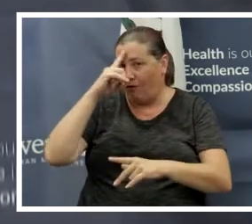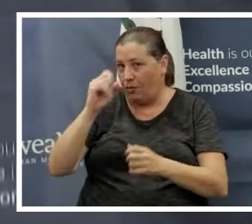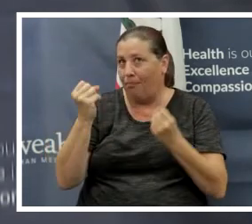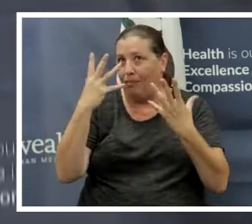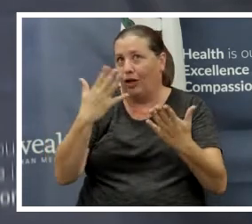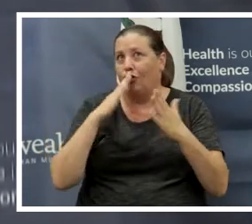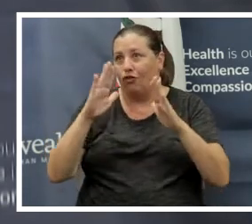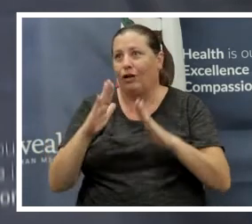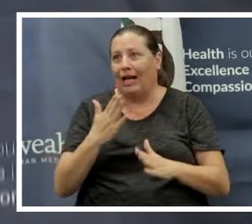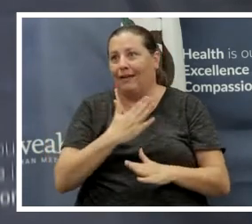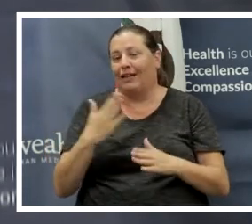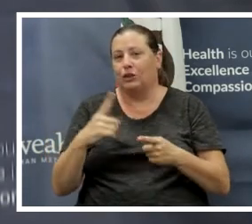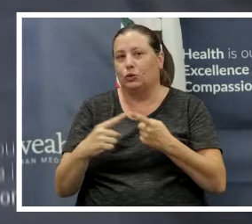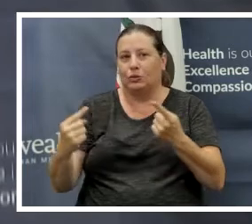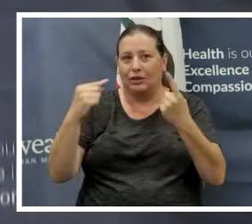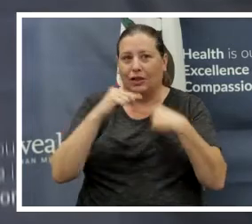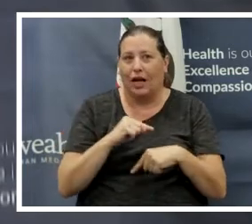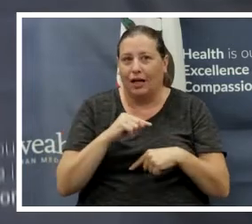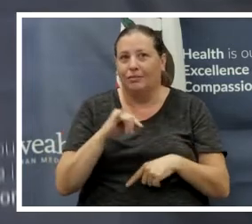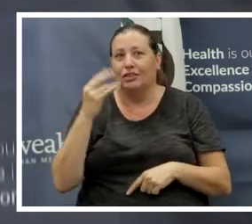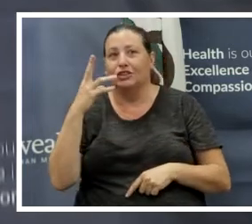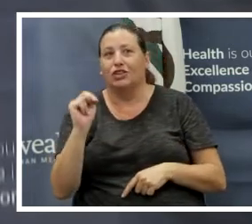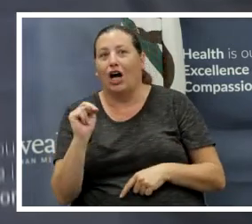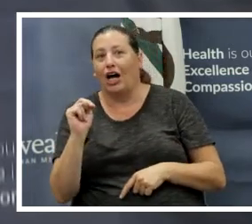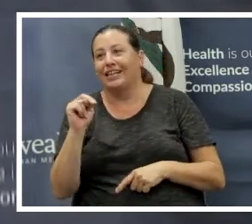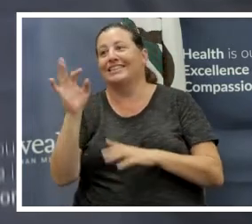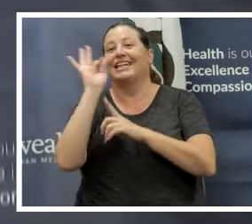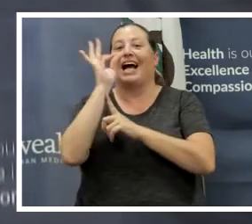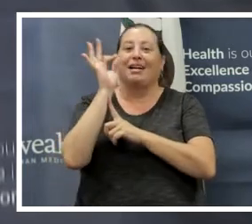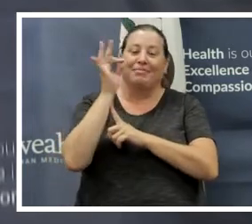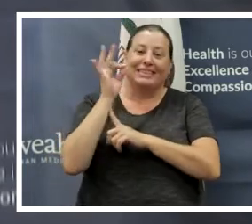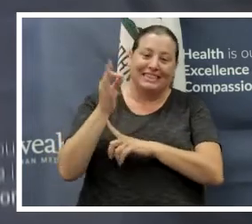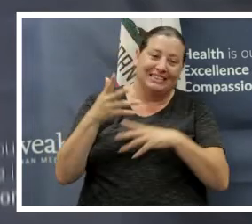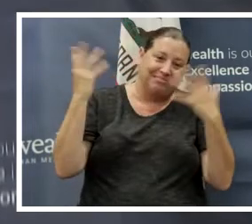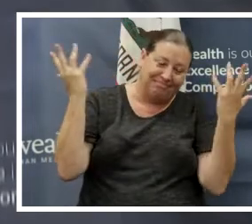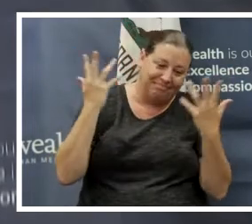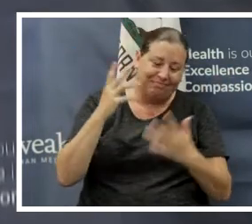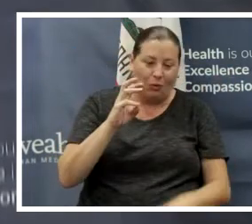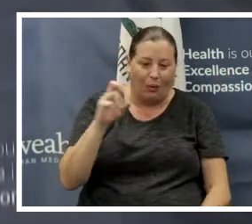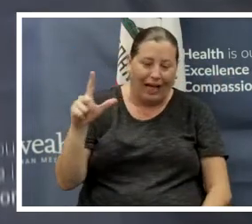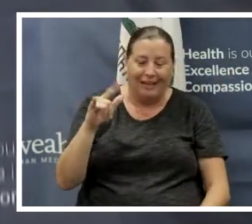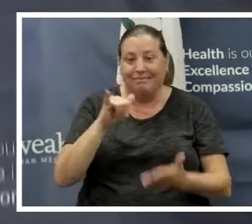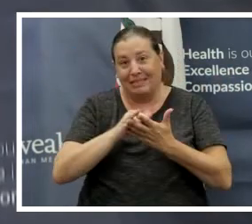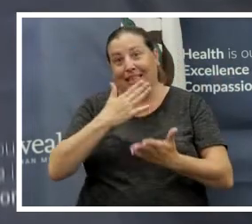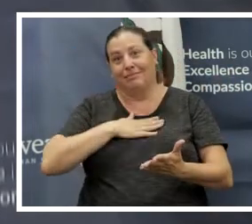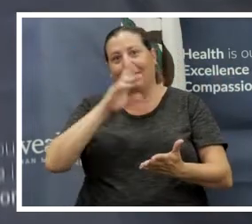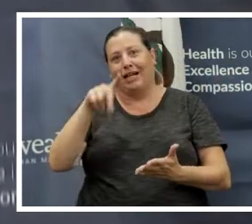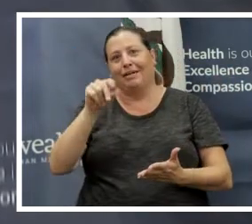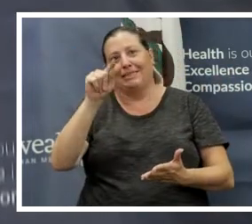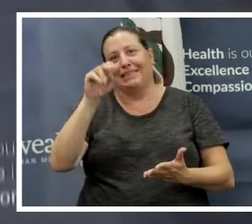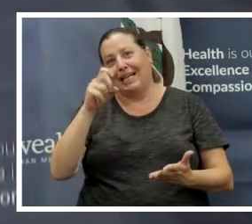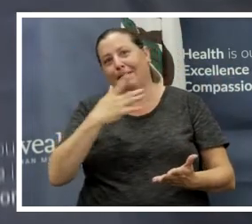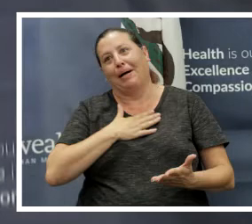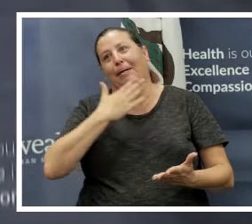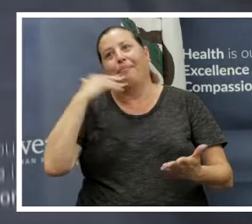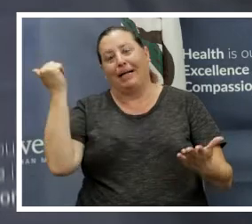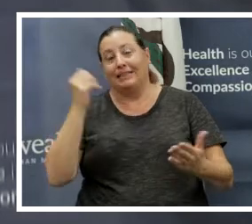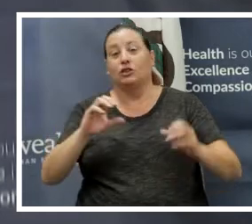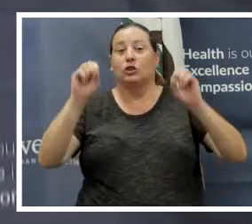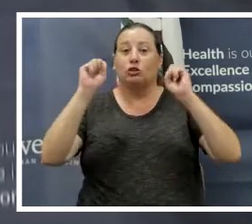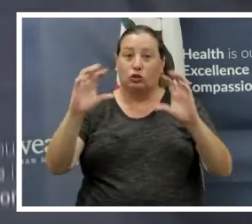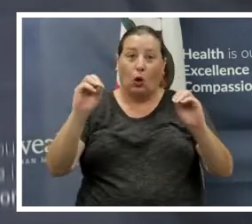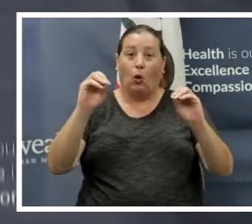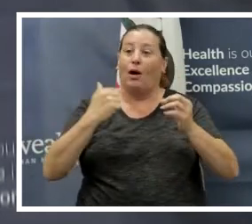update. Good John, job. I probably went over 5 minutes. Oh, he says 9 minutes. Okay, well, it's my best.